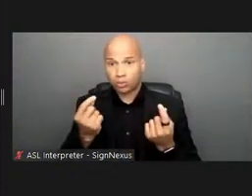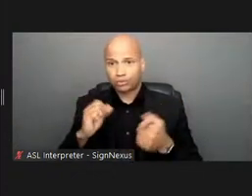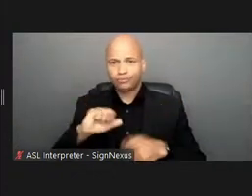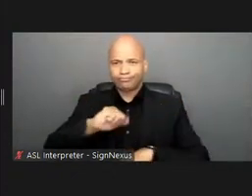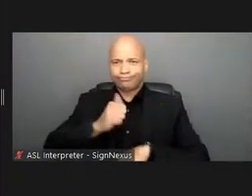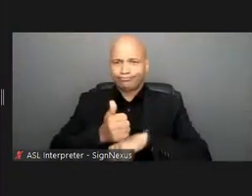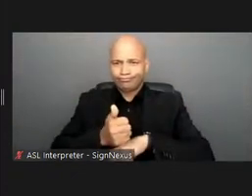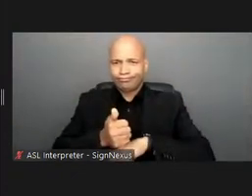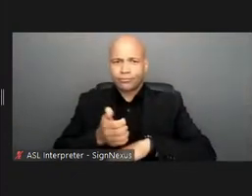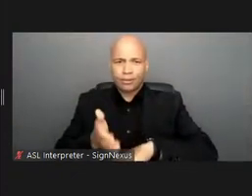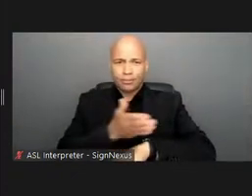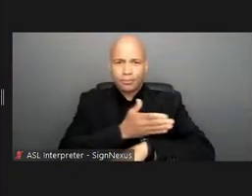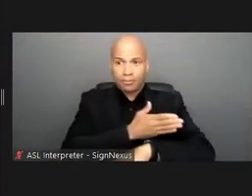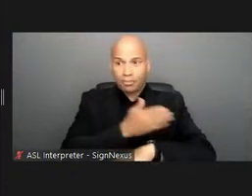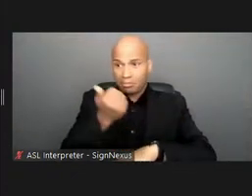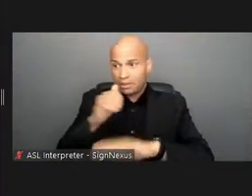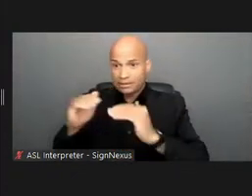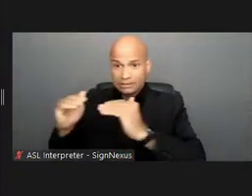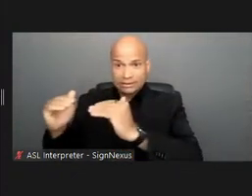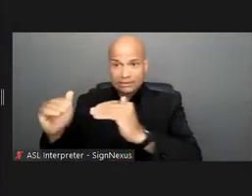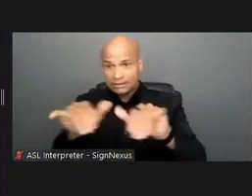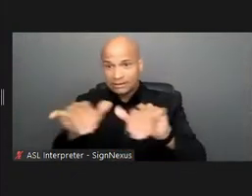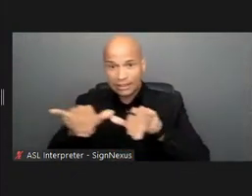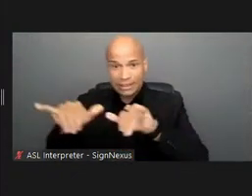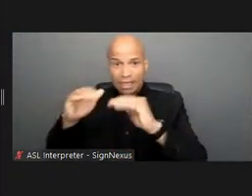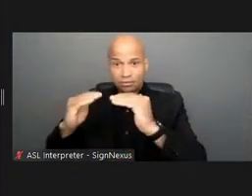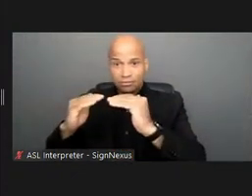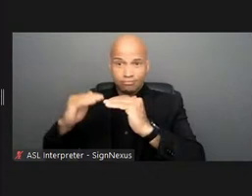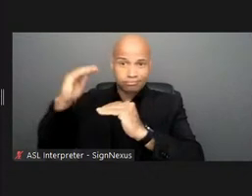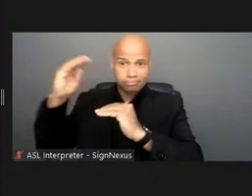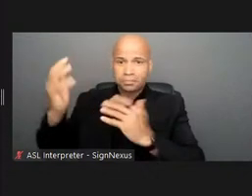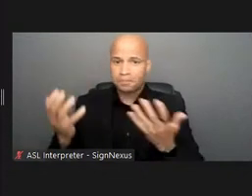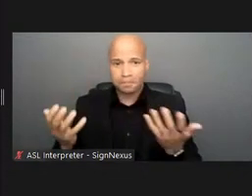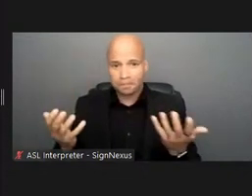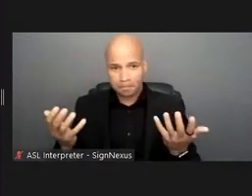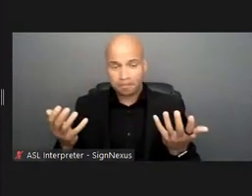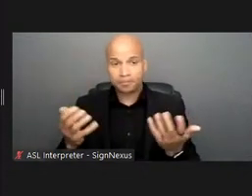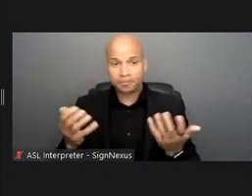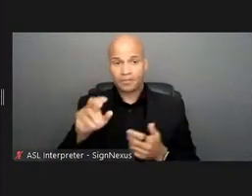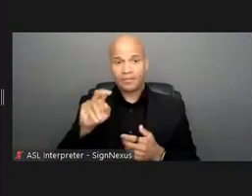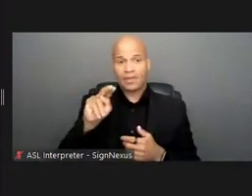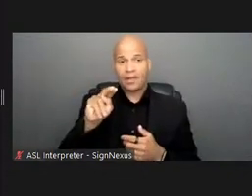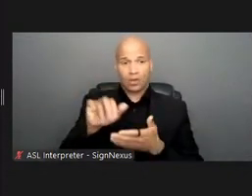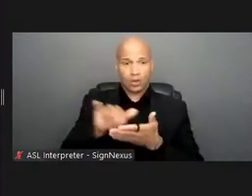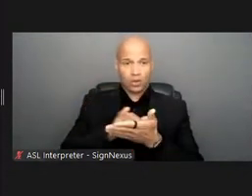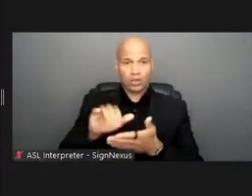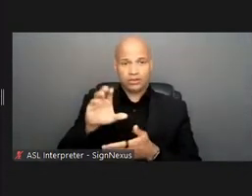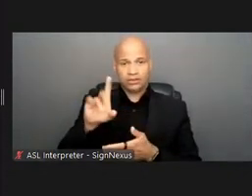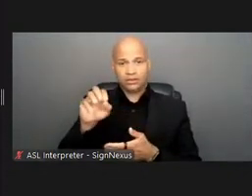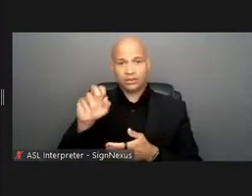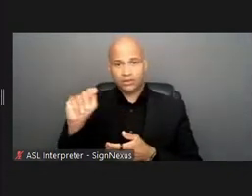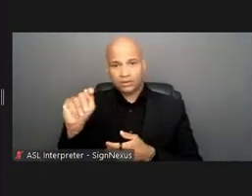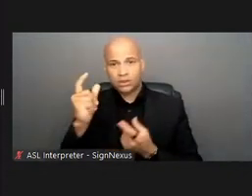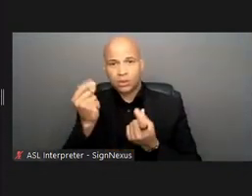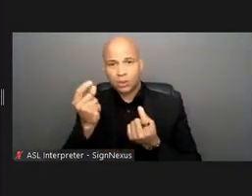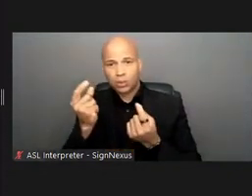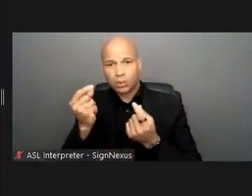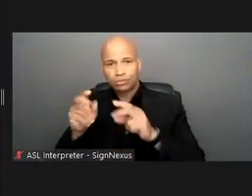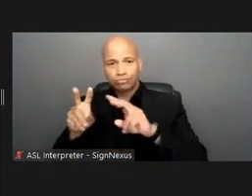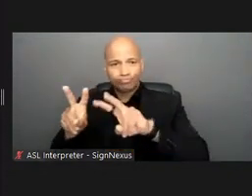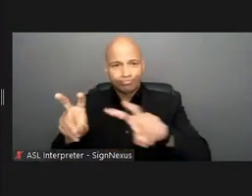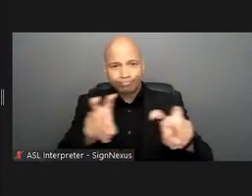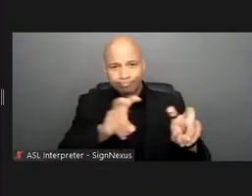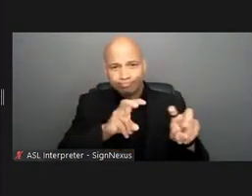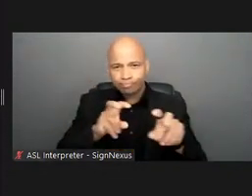local exceedancies of those standards New York City Department of Transportation will coordinate to expand the New York City Community air survey network